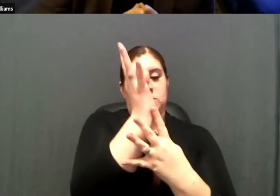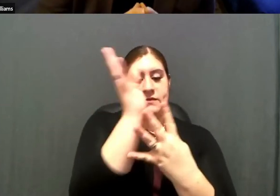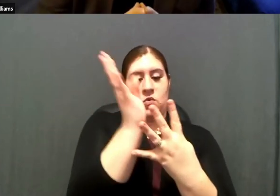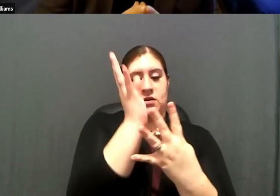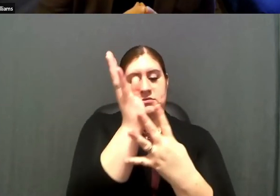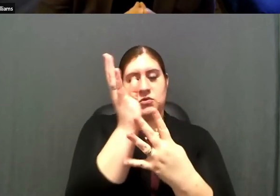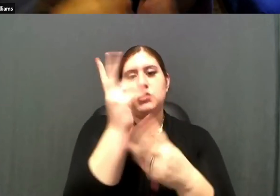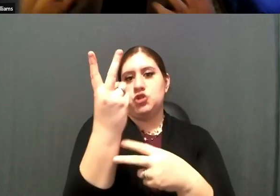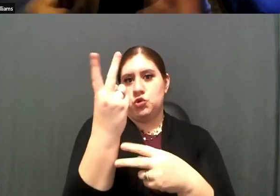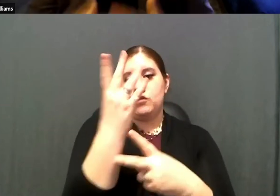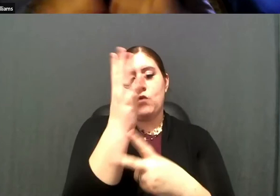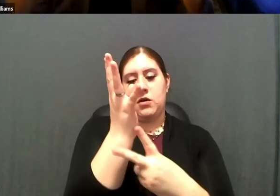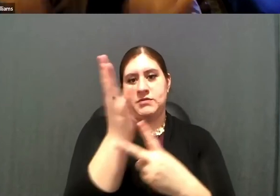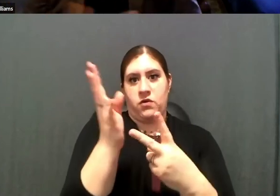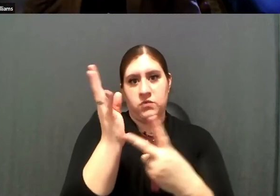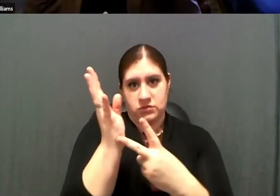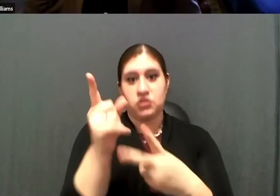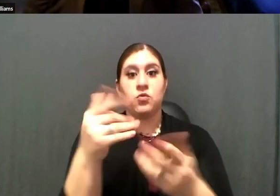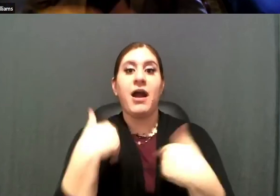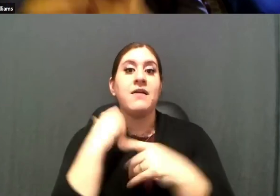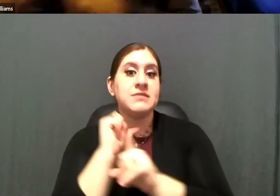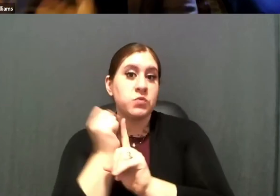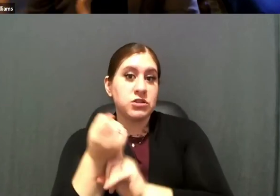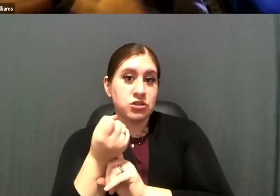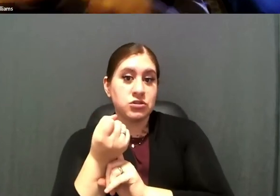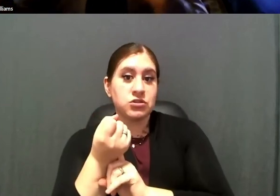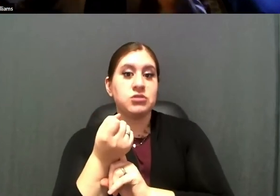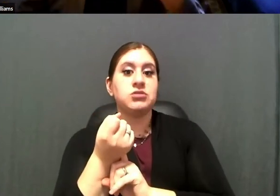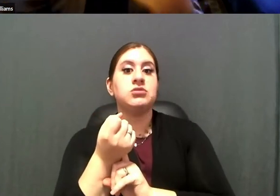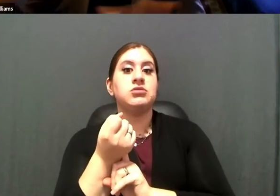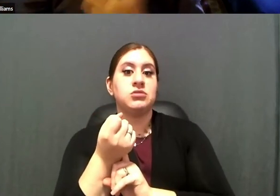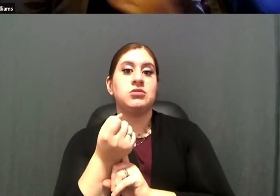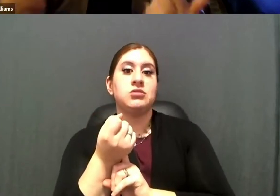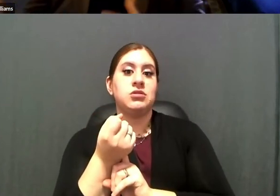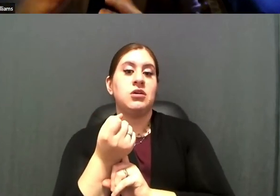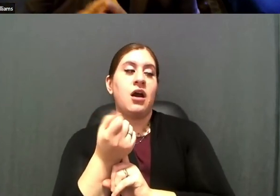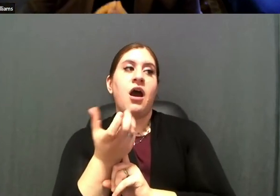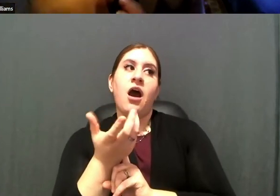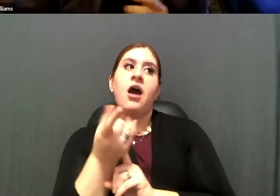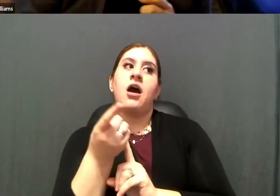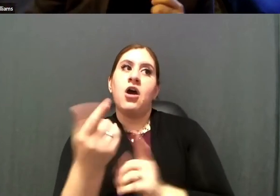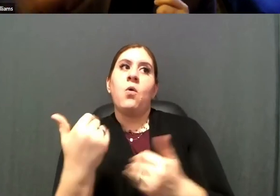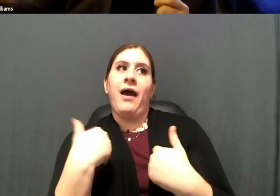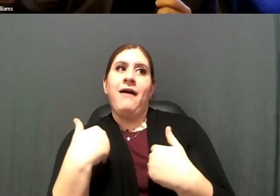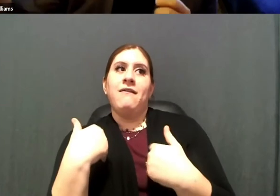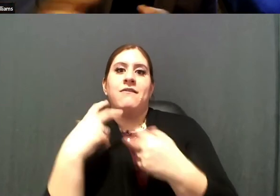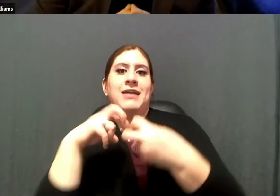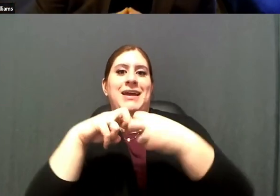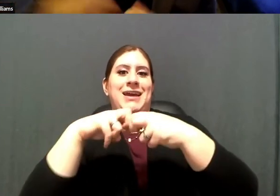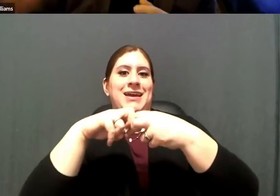exam. Okay. And you're given a situation and you're given issues to solve